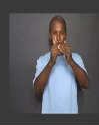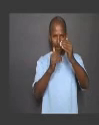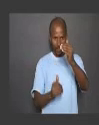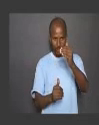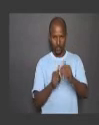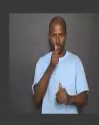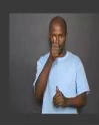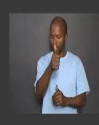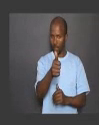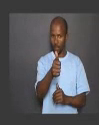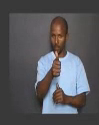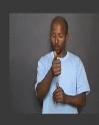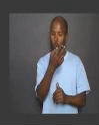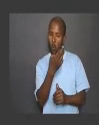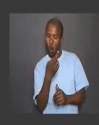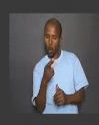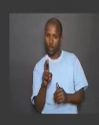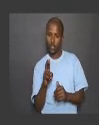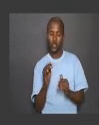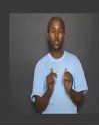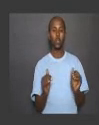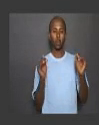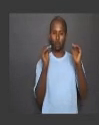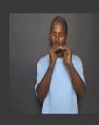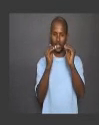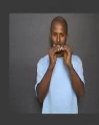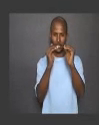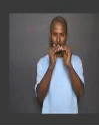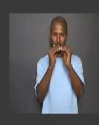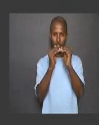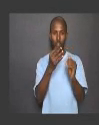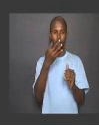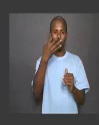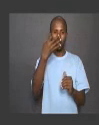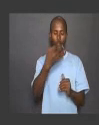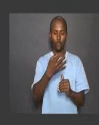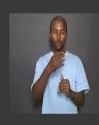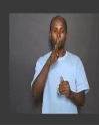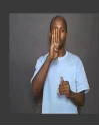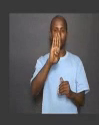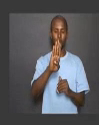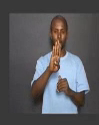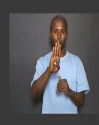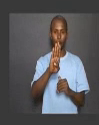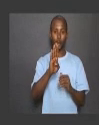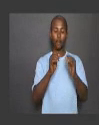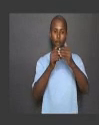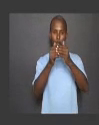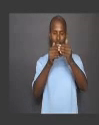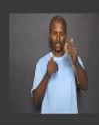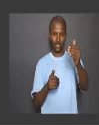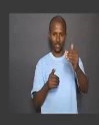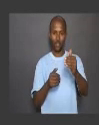minus a, or equivalently f of b